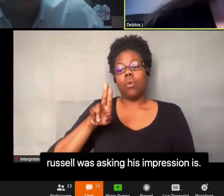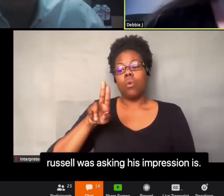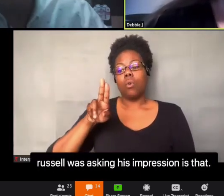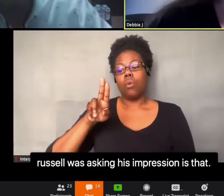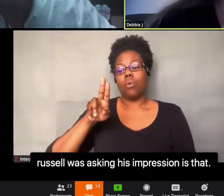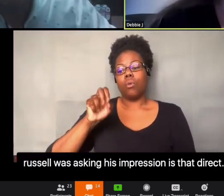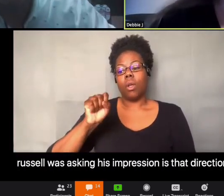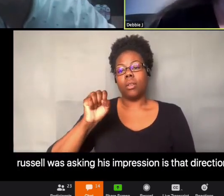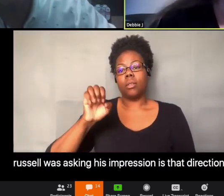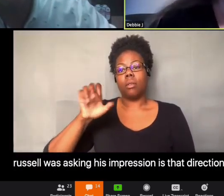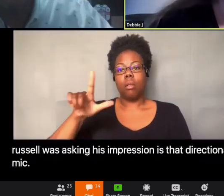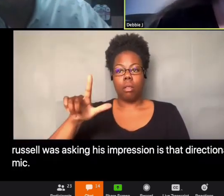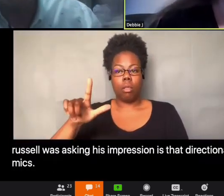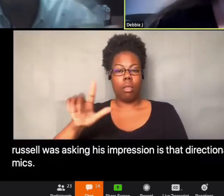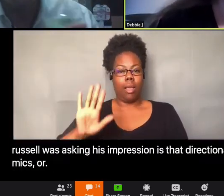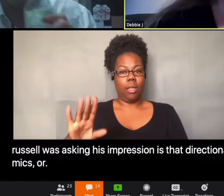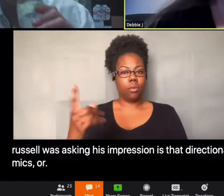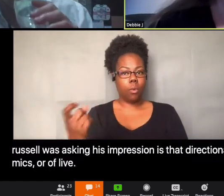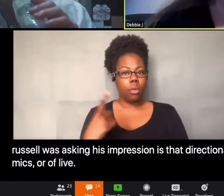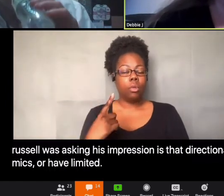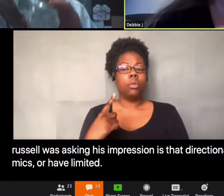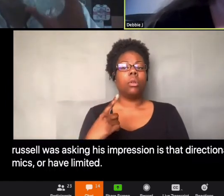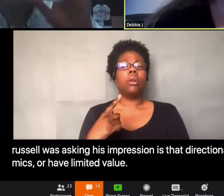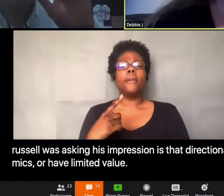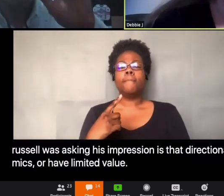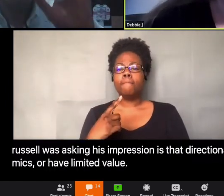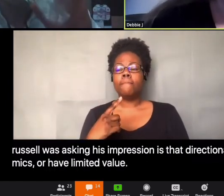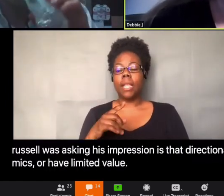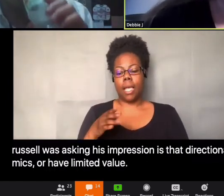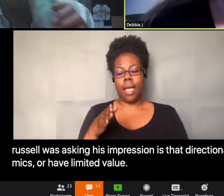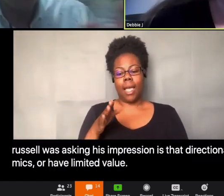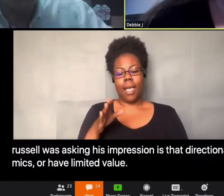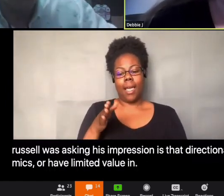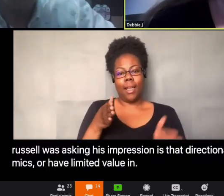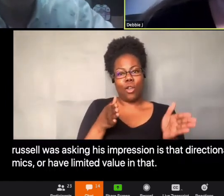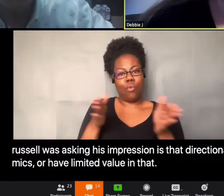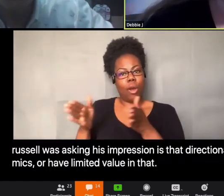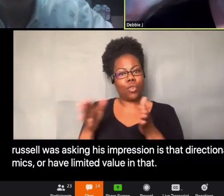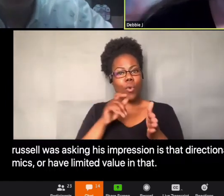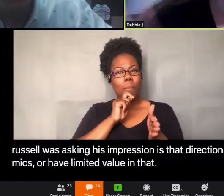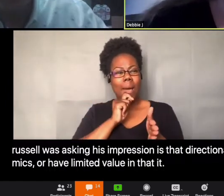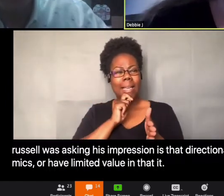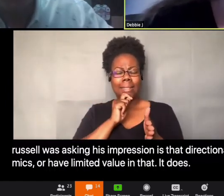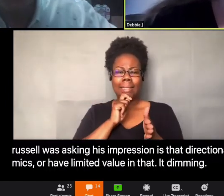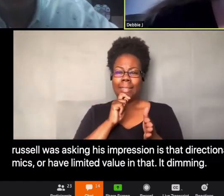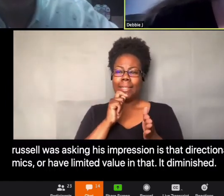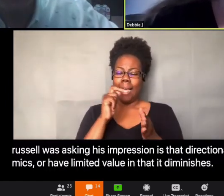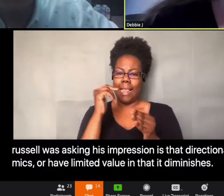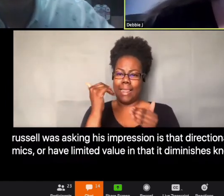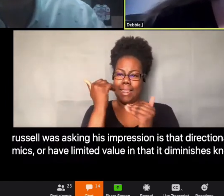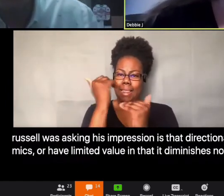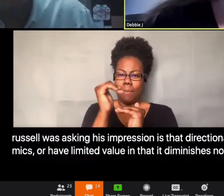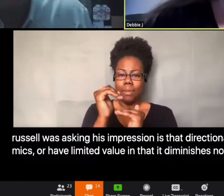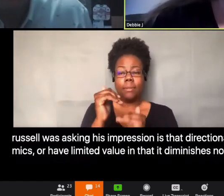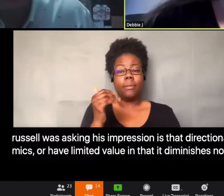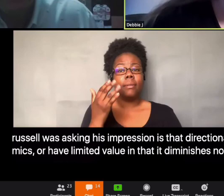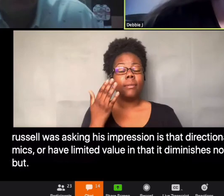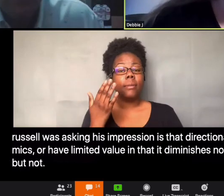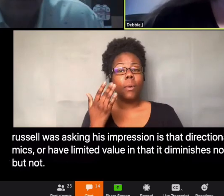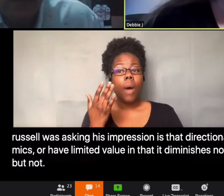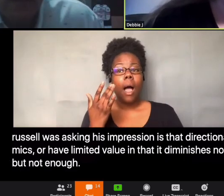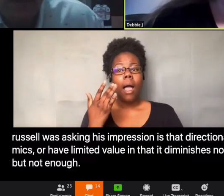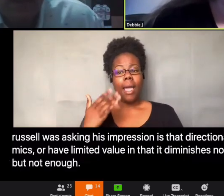that directional mics are of limited value in that it diminishes noise, but